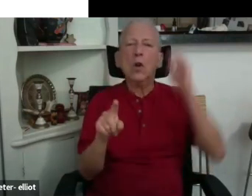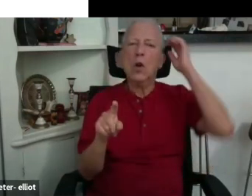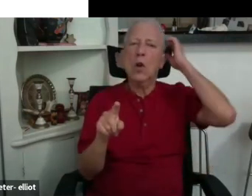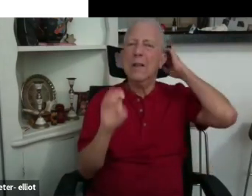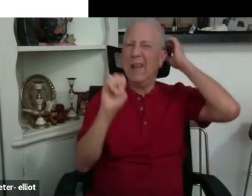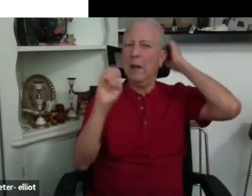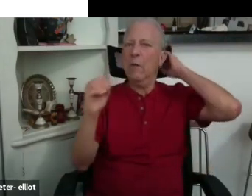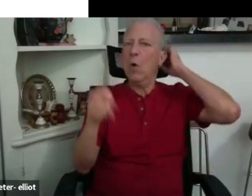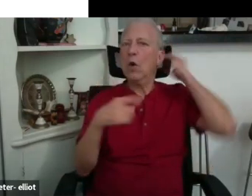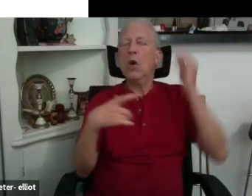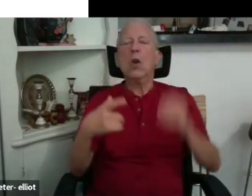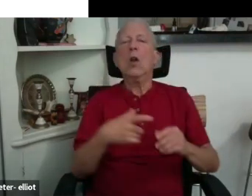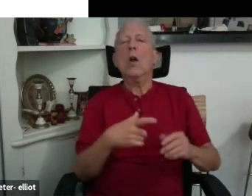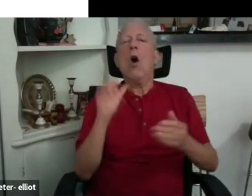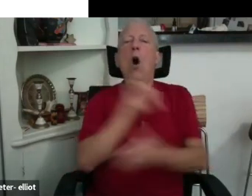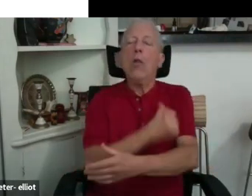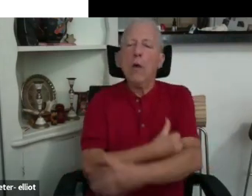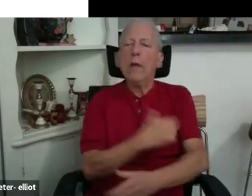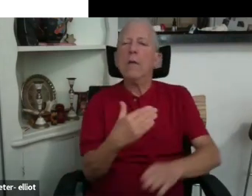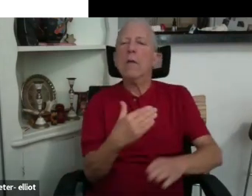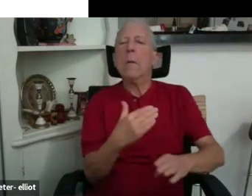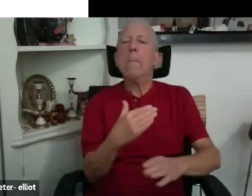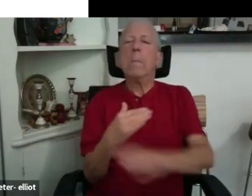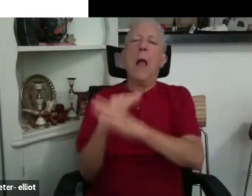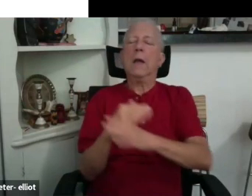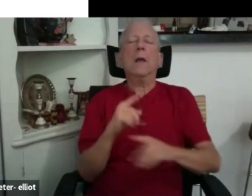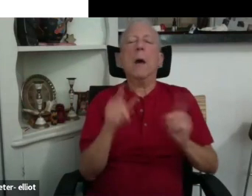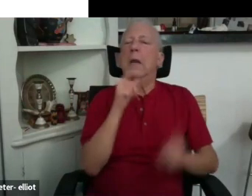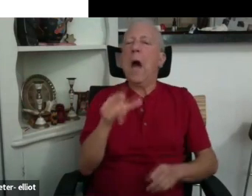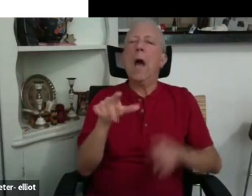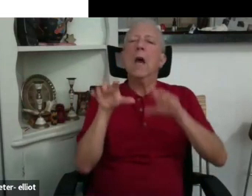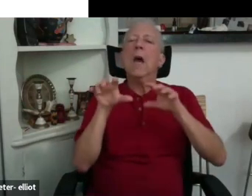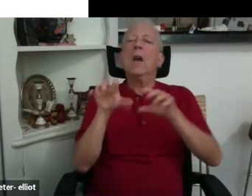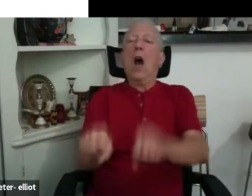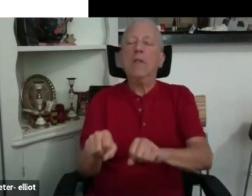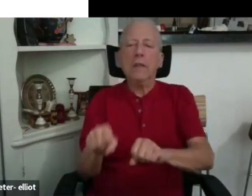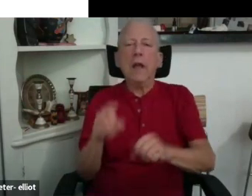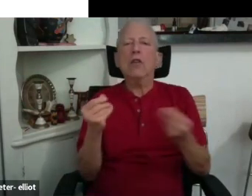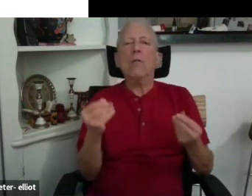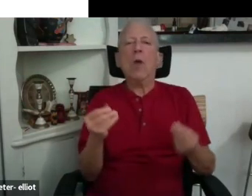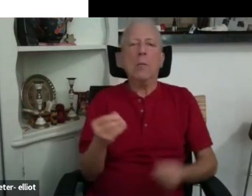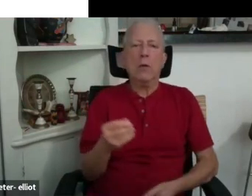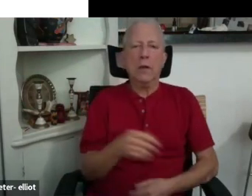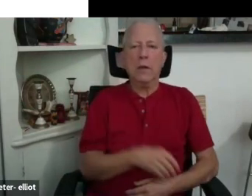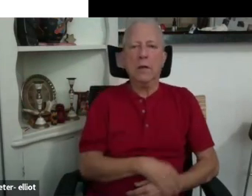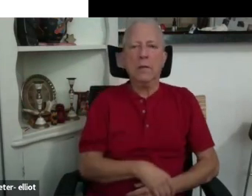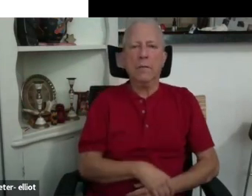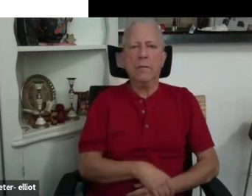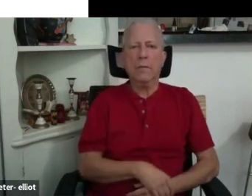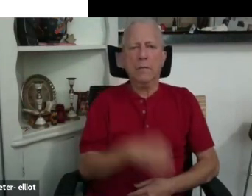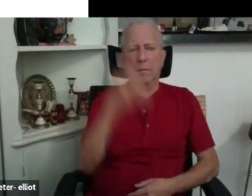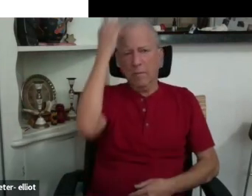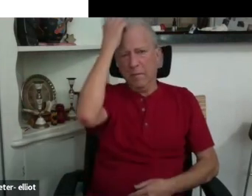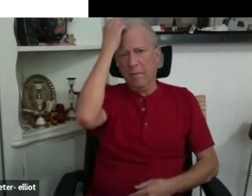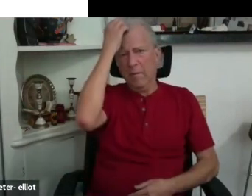blocking but not confiscation of property held by SDGTs, which, as